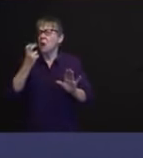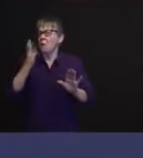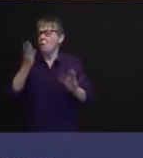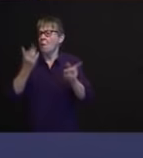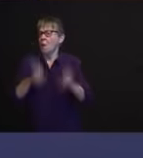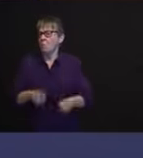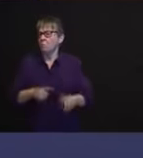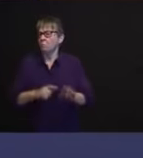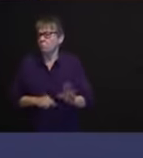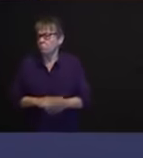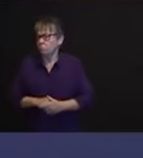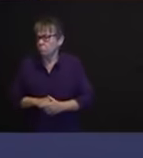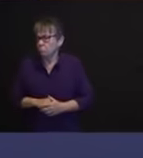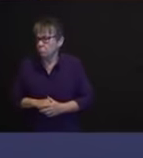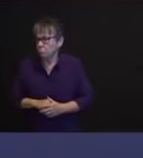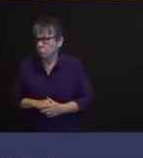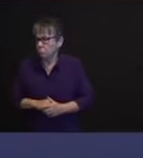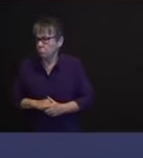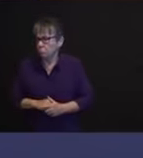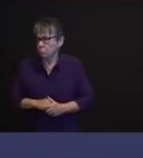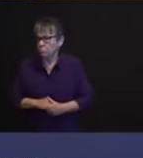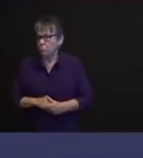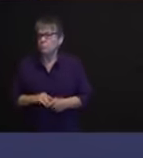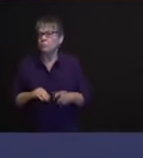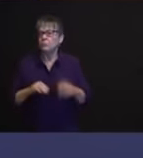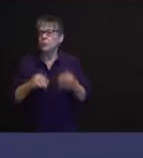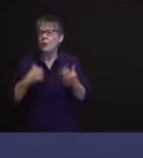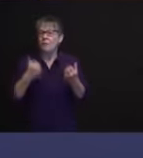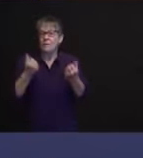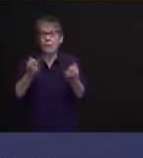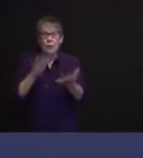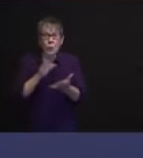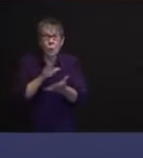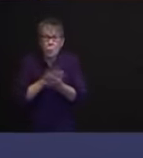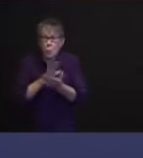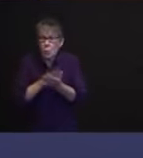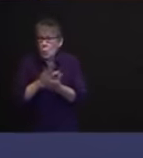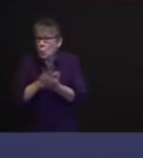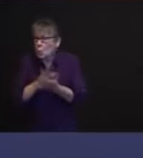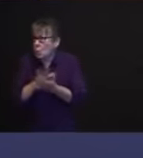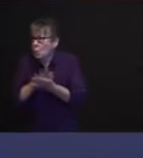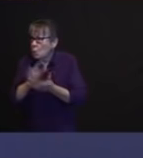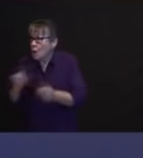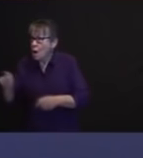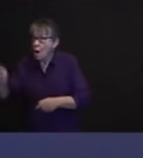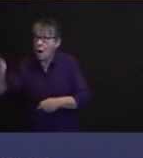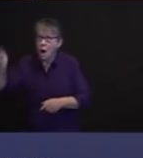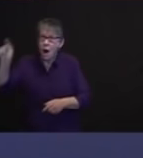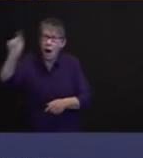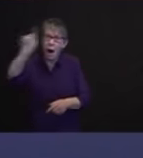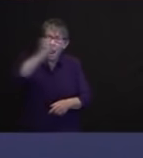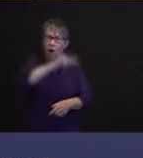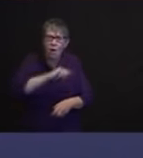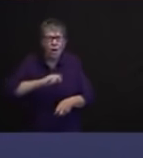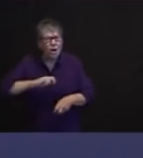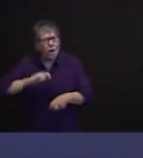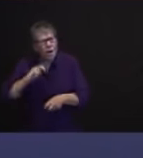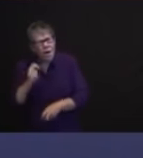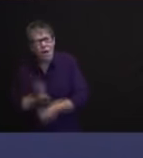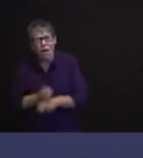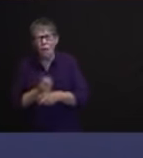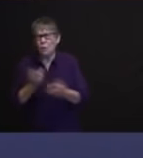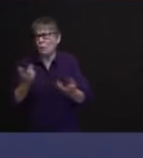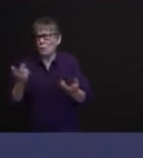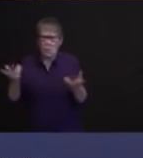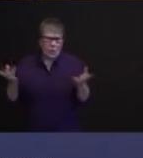level. That makes our work a lot more complicated and harder. But it's a blessing in the sense that you can rifle shot into a community